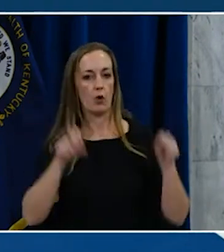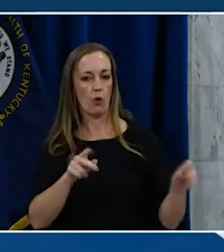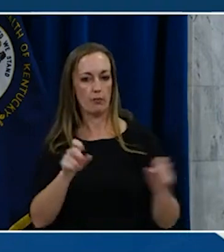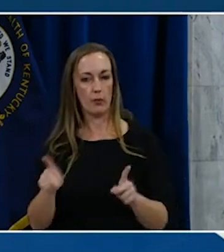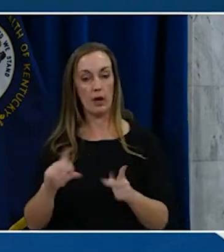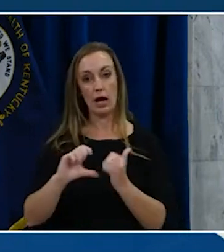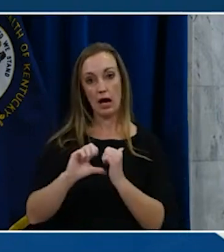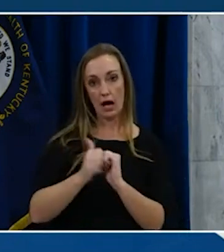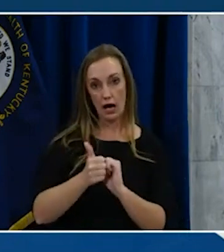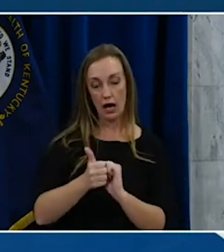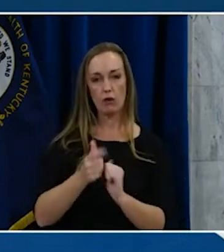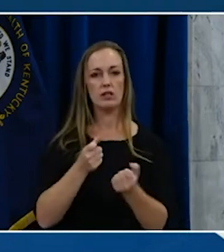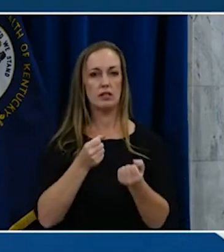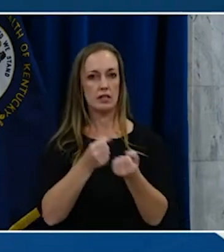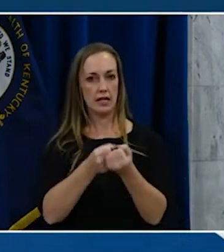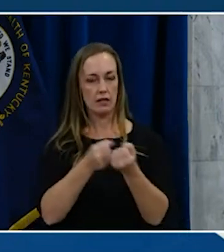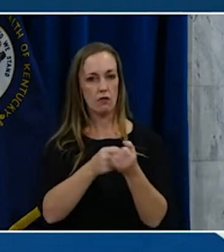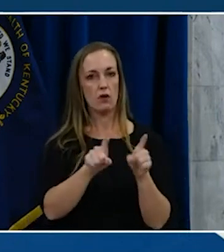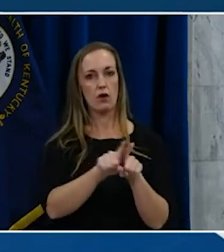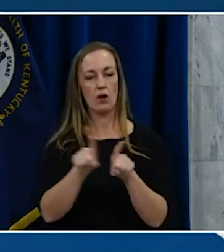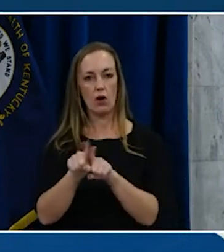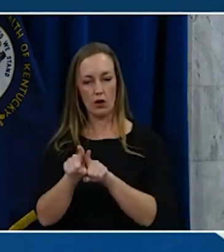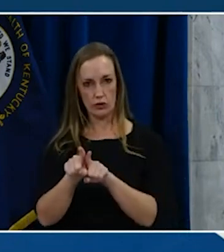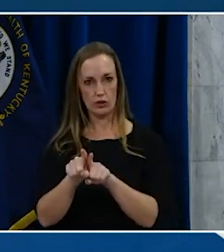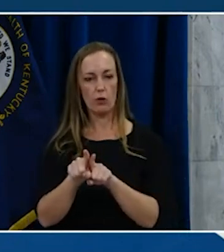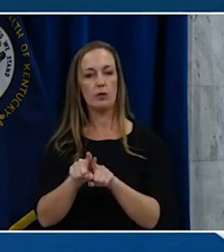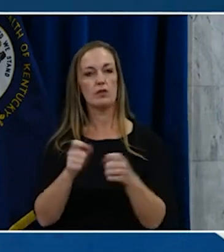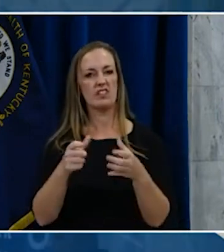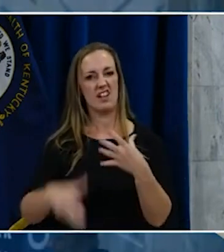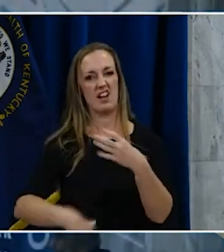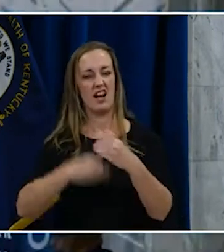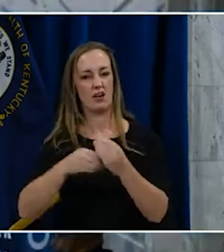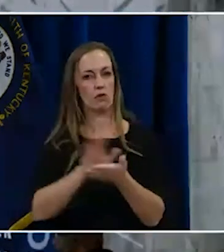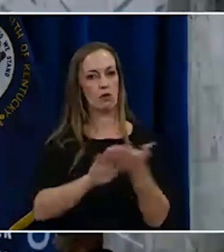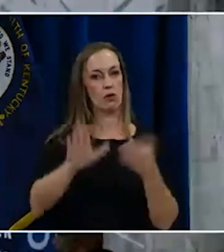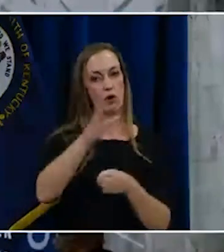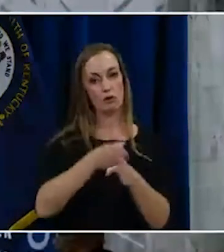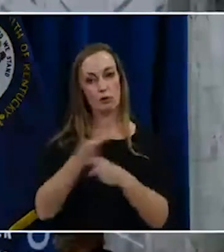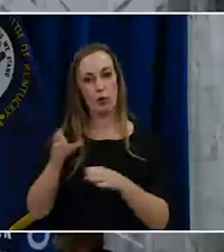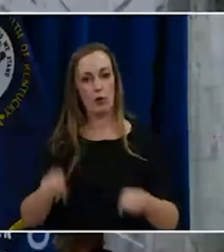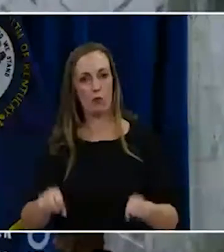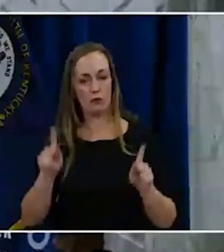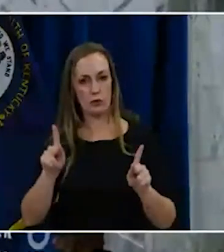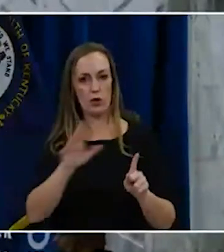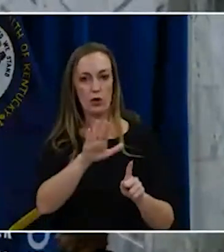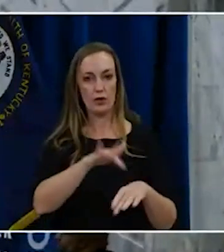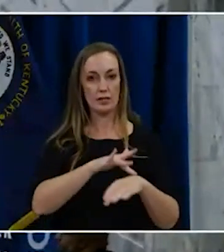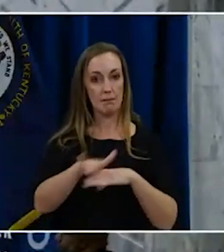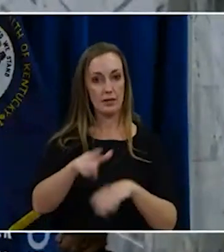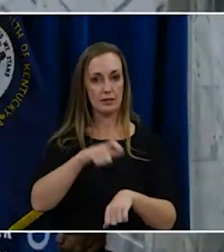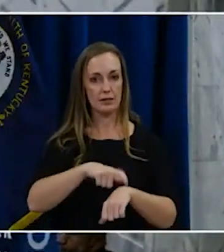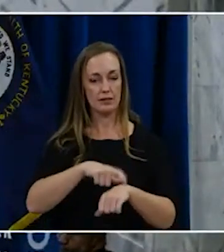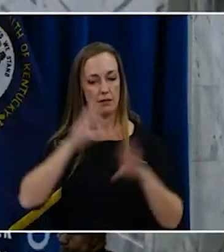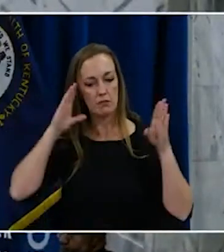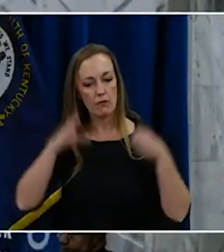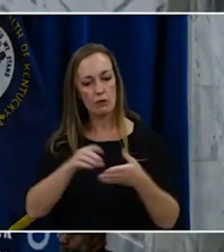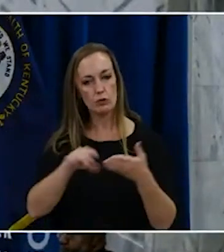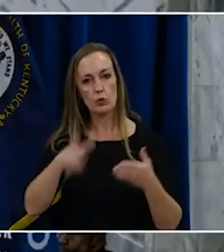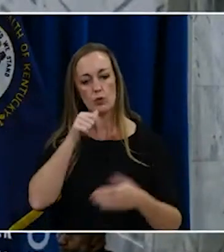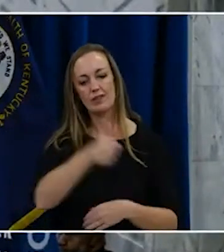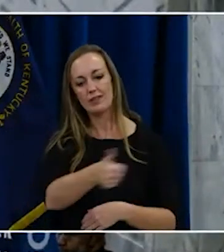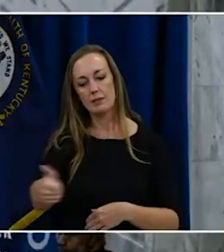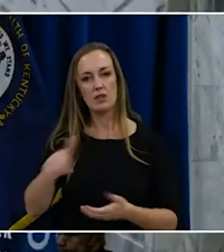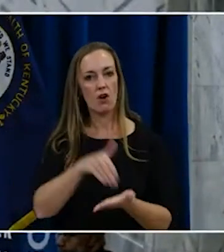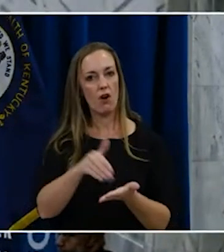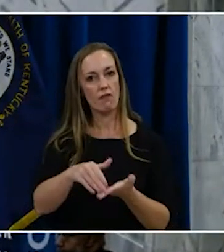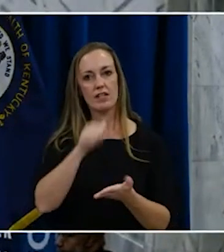by advocating for and expanding college and career opportunities and dedicating her spare time to students who often do not have